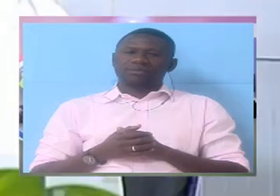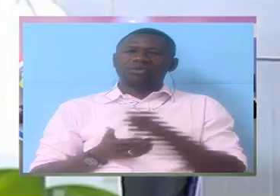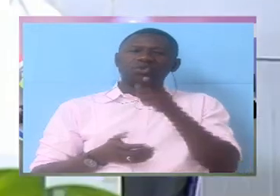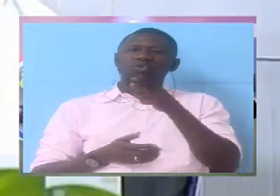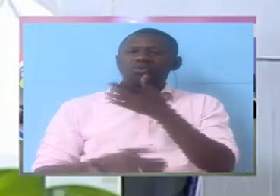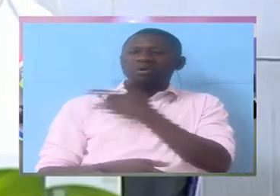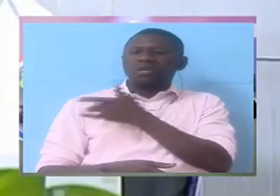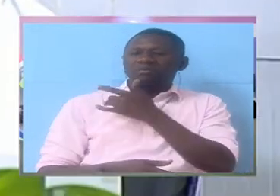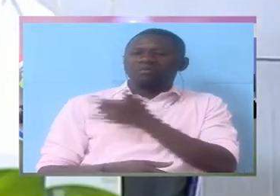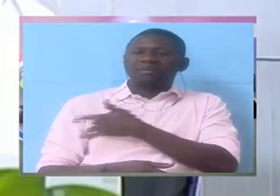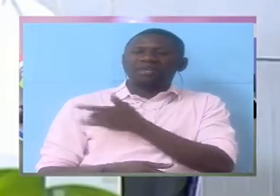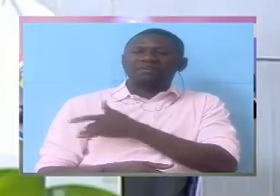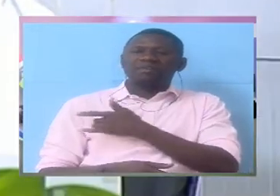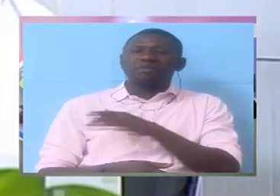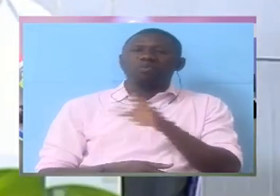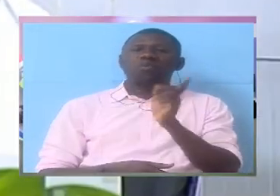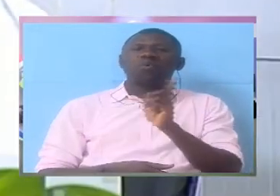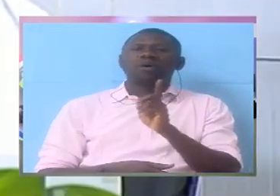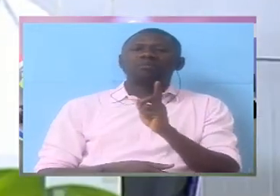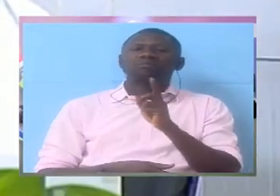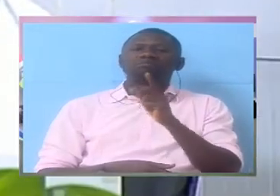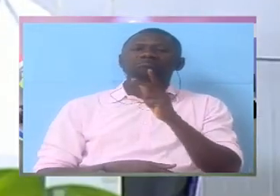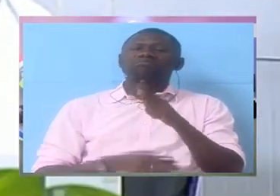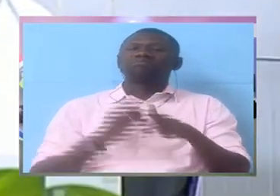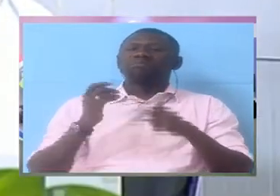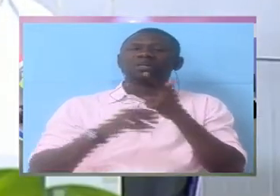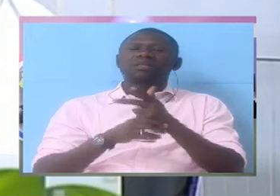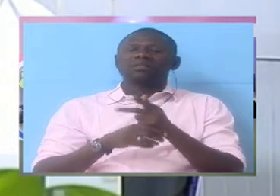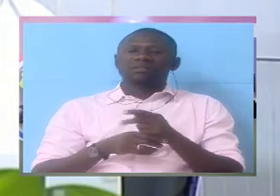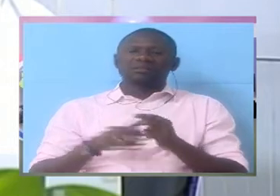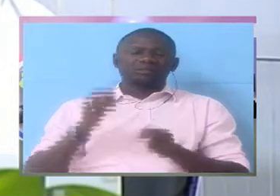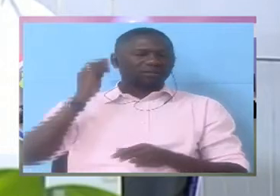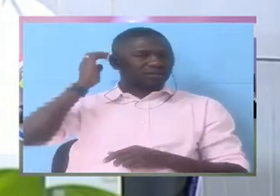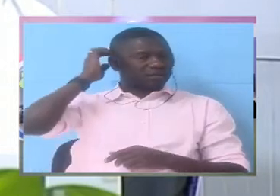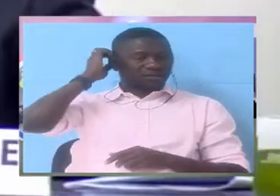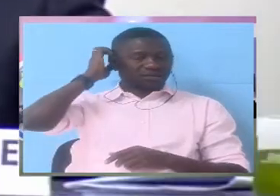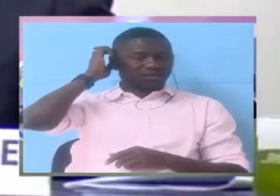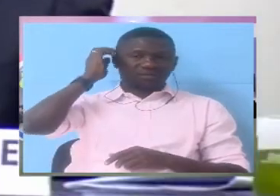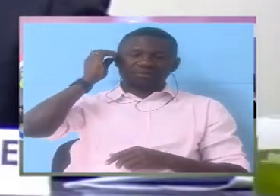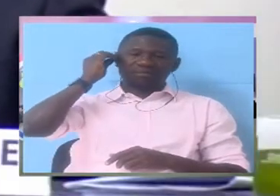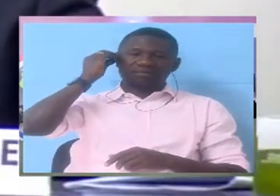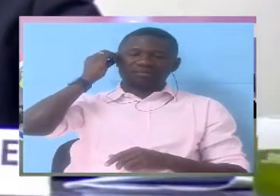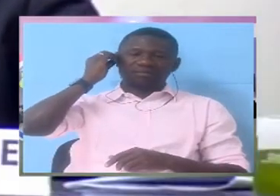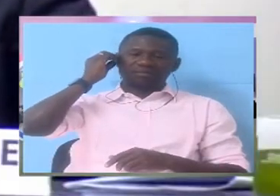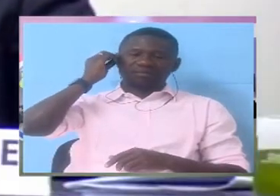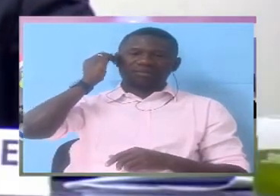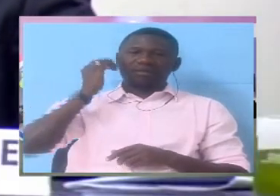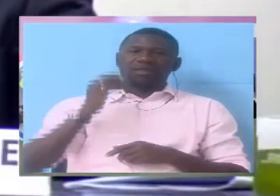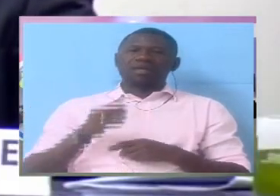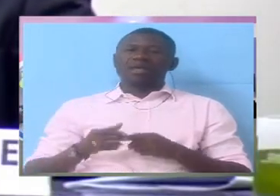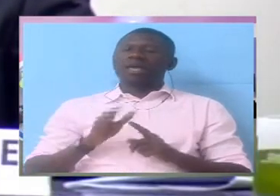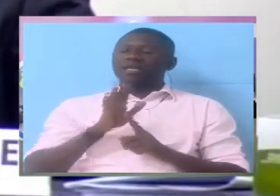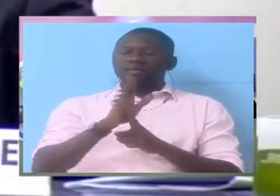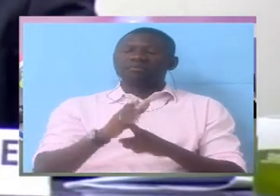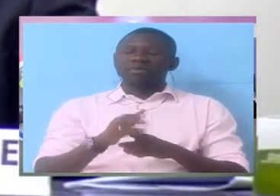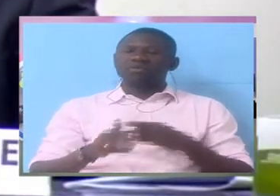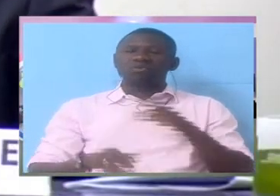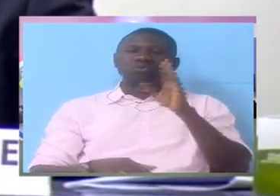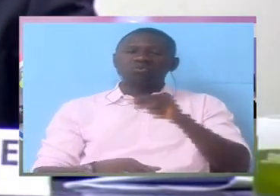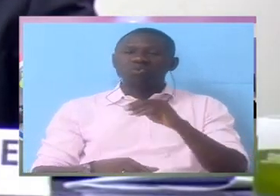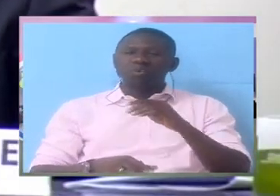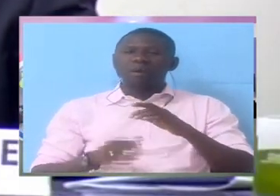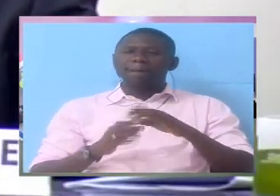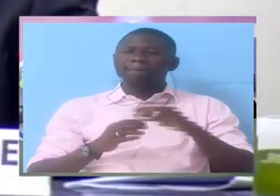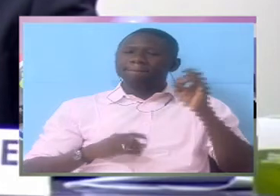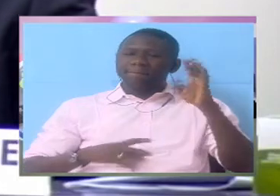Itabe bankuju malekang. It's the infliction. I'm in the atmosphere. If you inflict pain or suffering on a